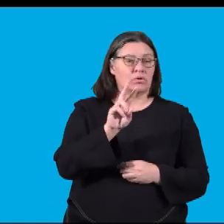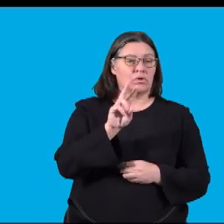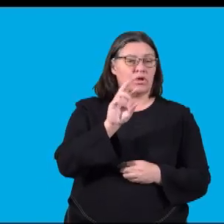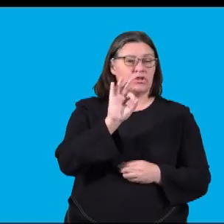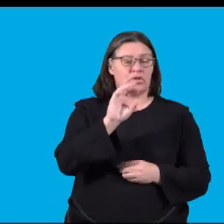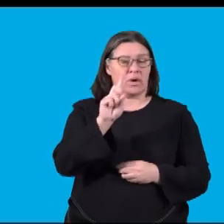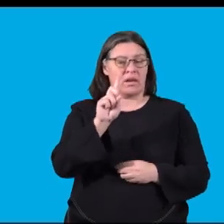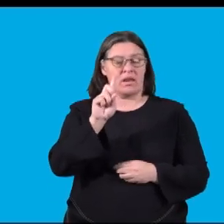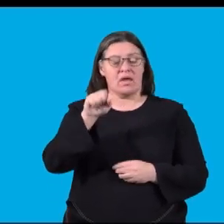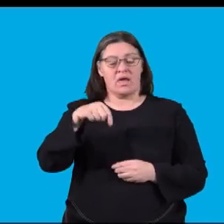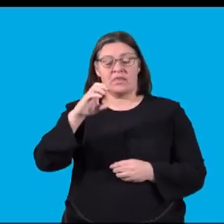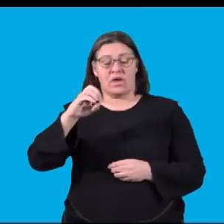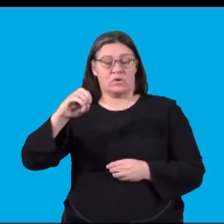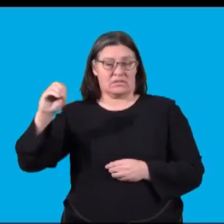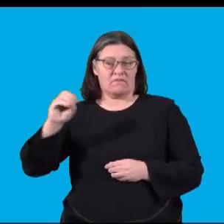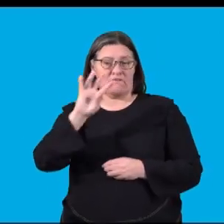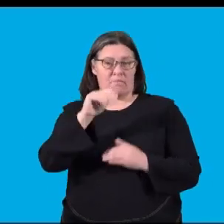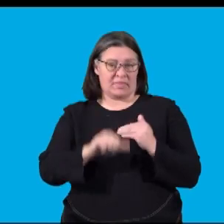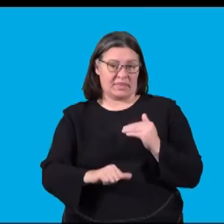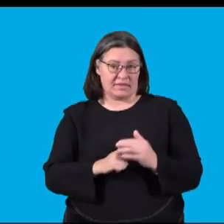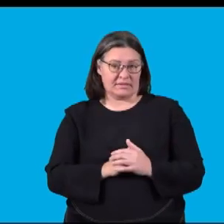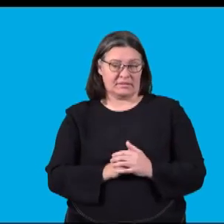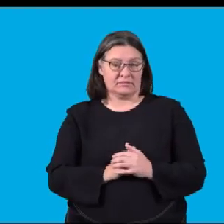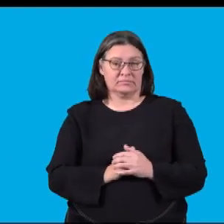get for these 4 months.